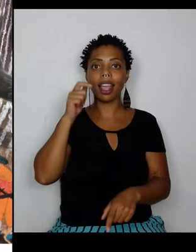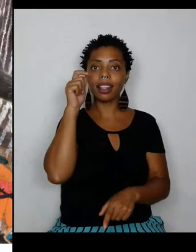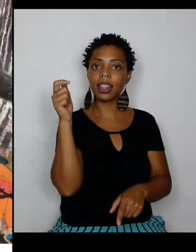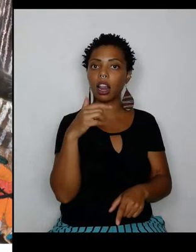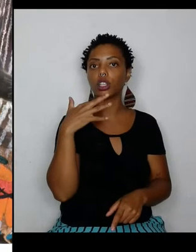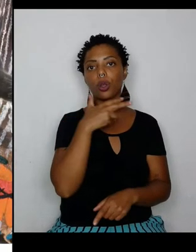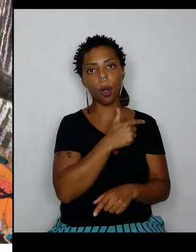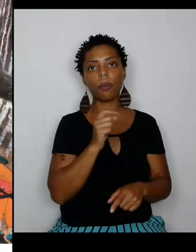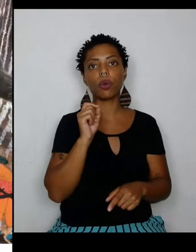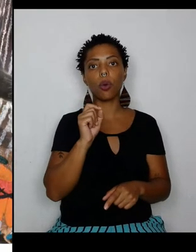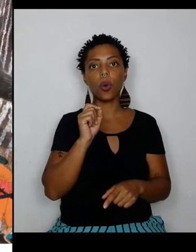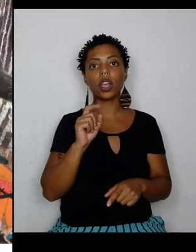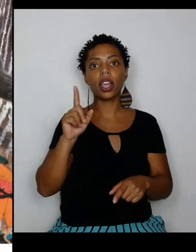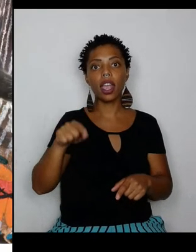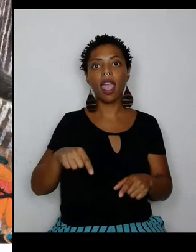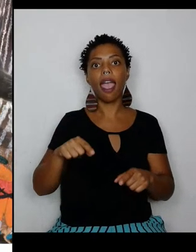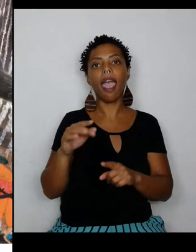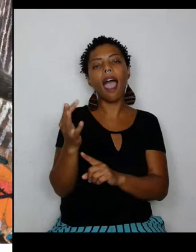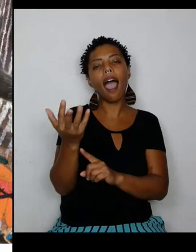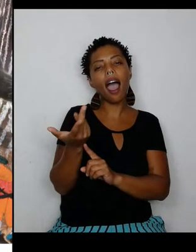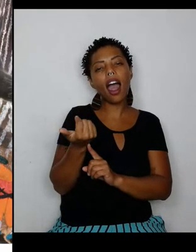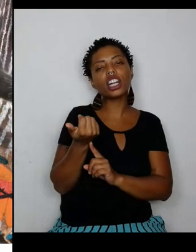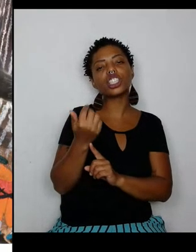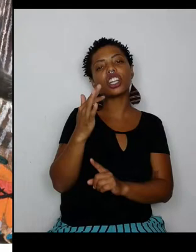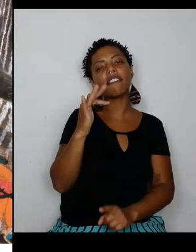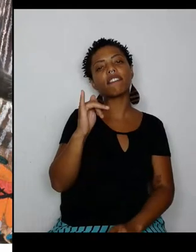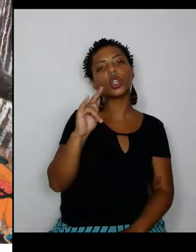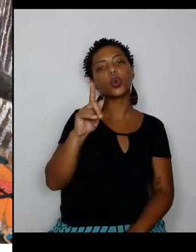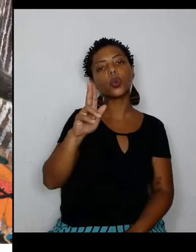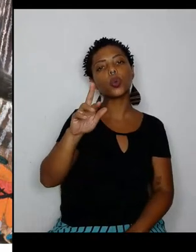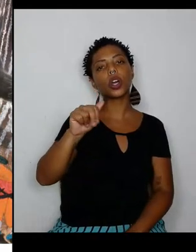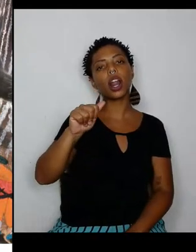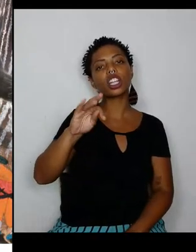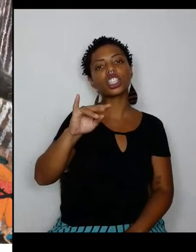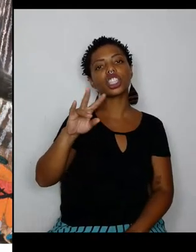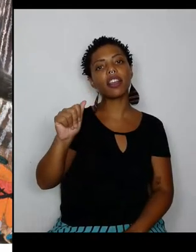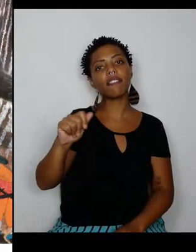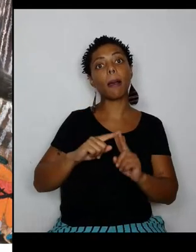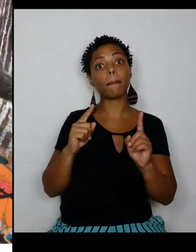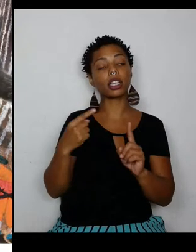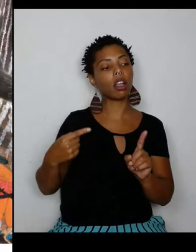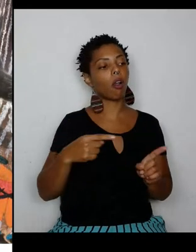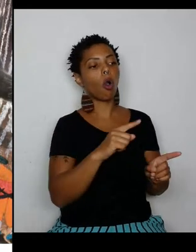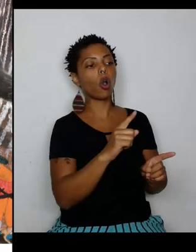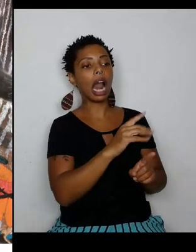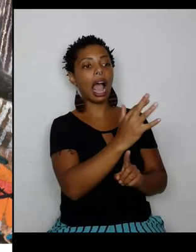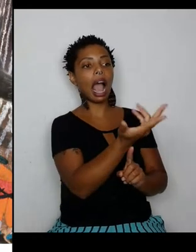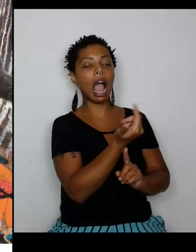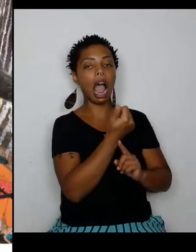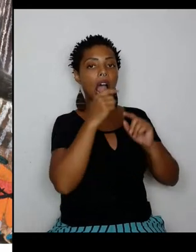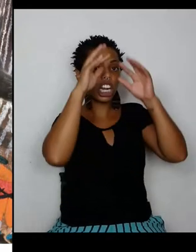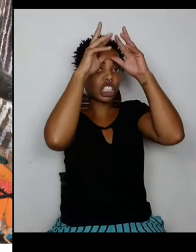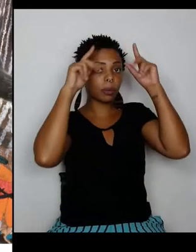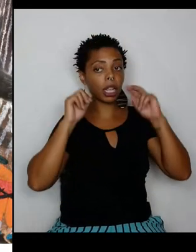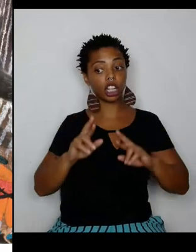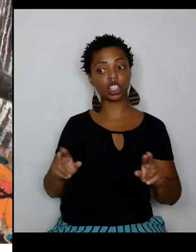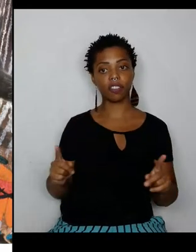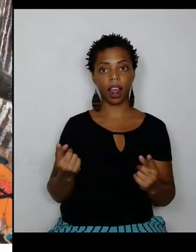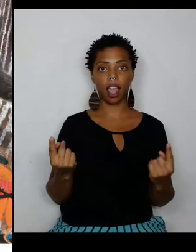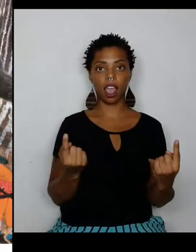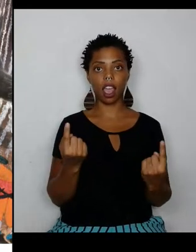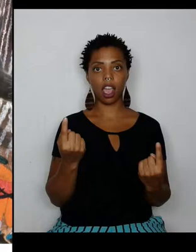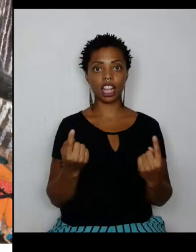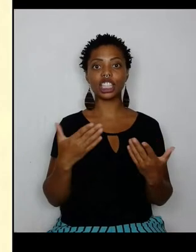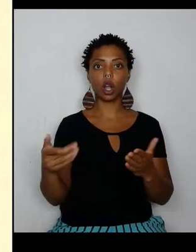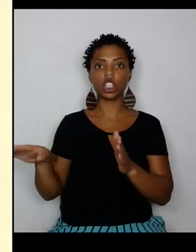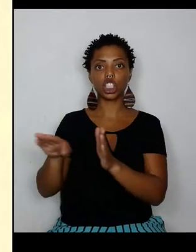course they were interested in what was seen as figurative art as compared to abstract